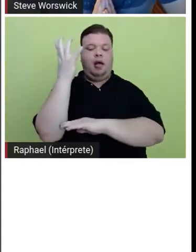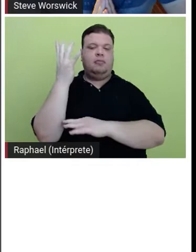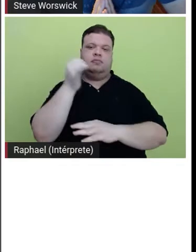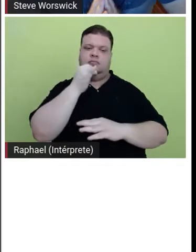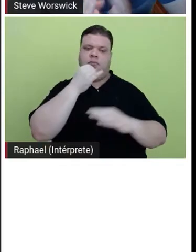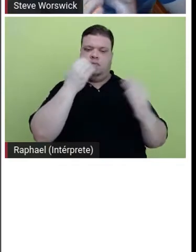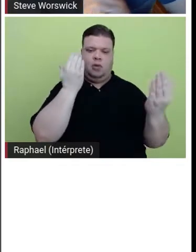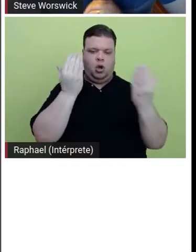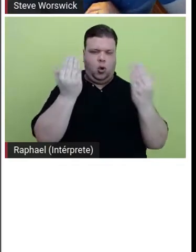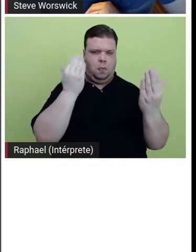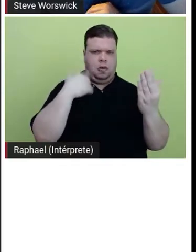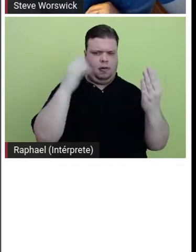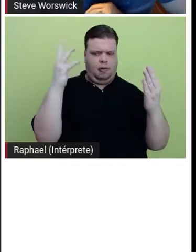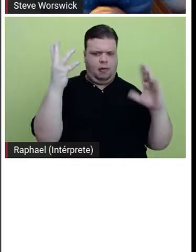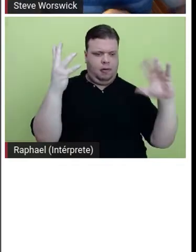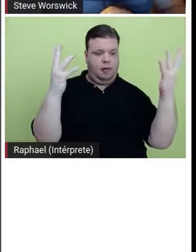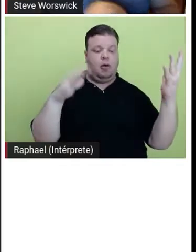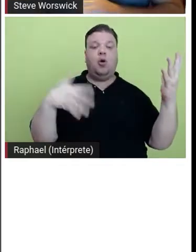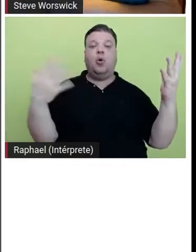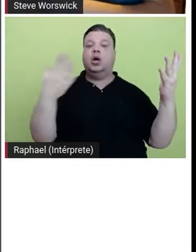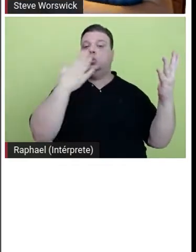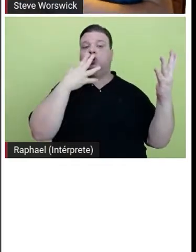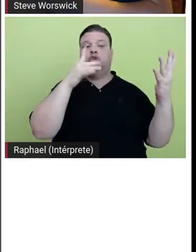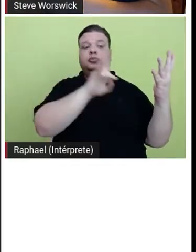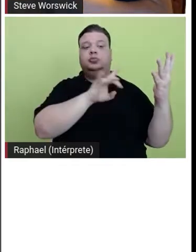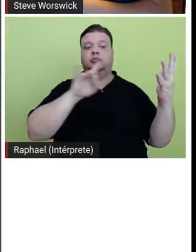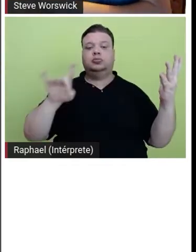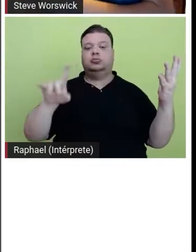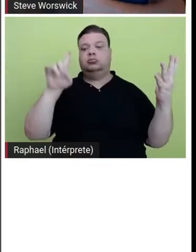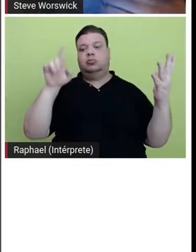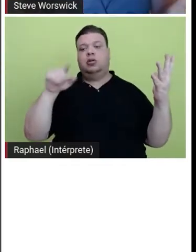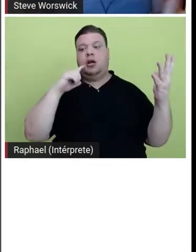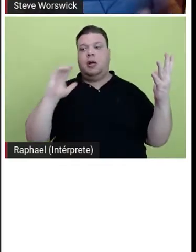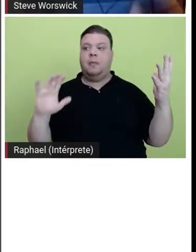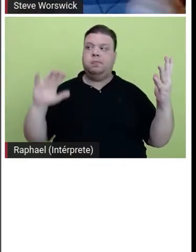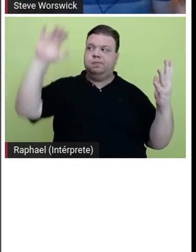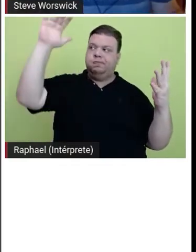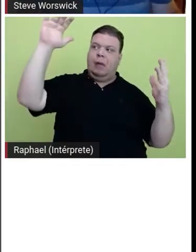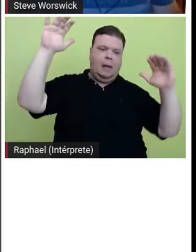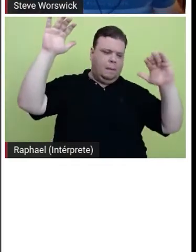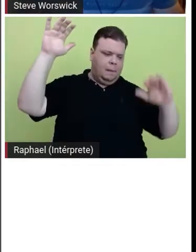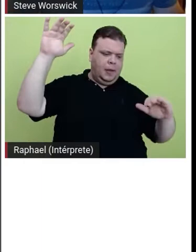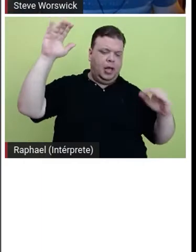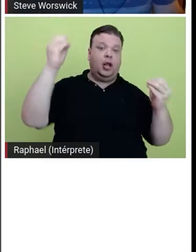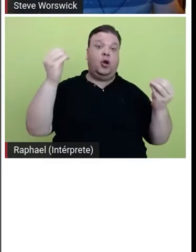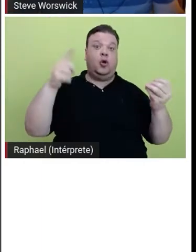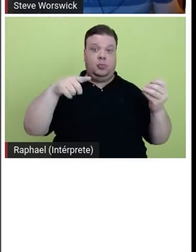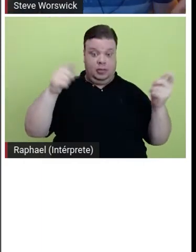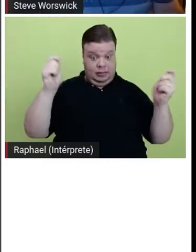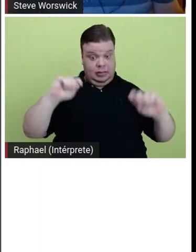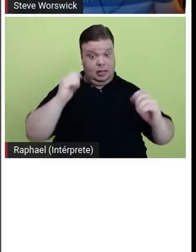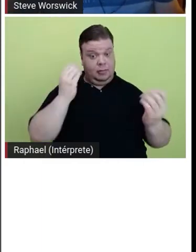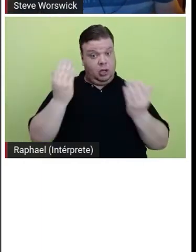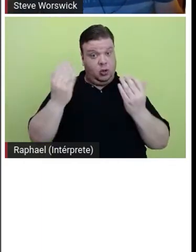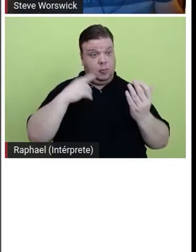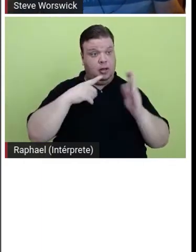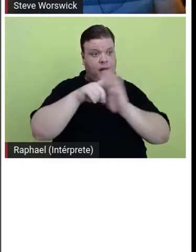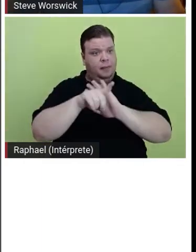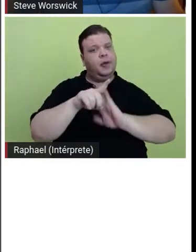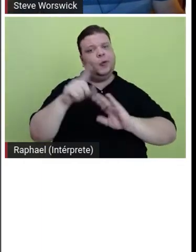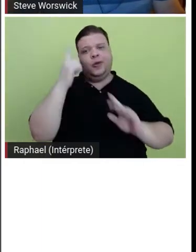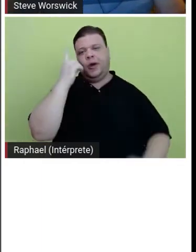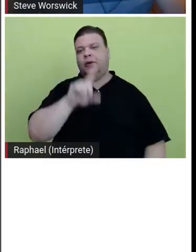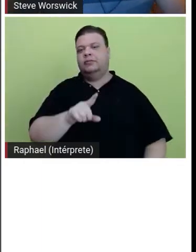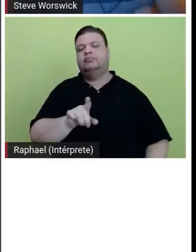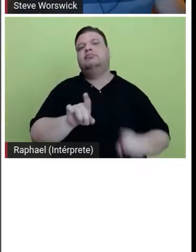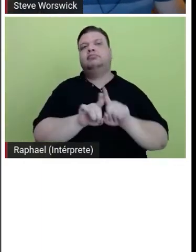rhymes with it, where you can find it, and all that kind of thing. Because unlike teaching a child where you can just point to a tree and say, look, that's